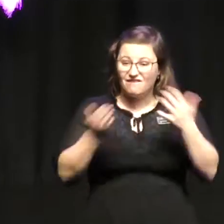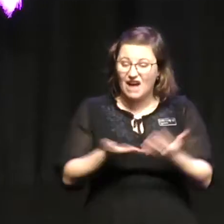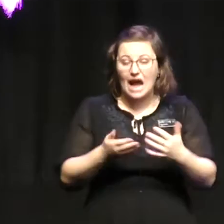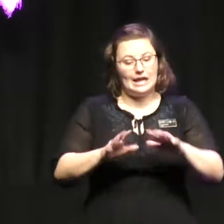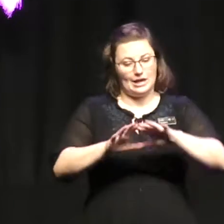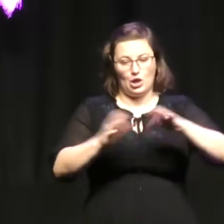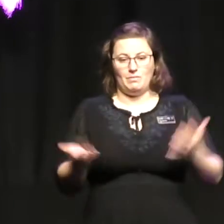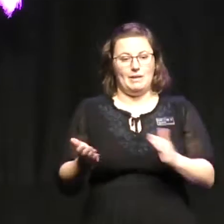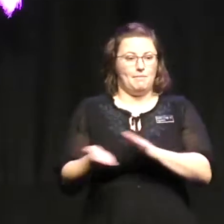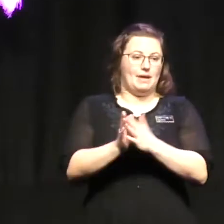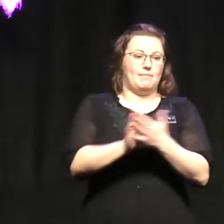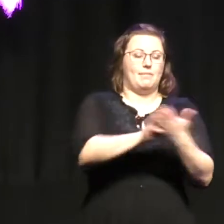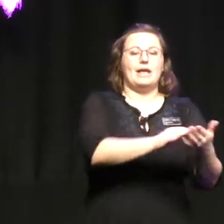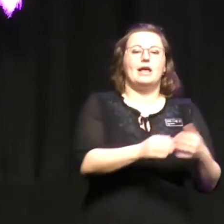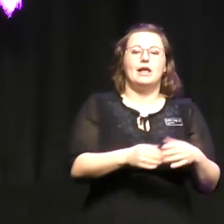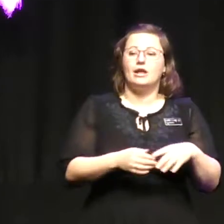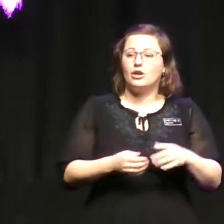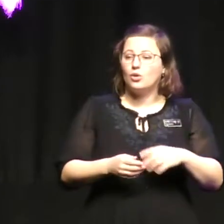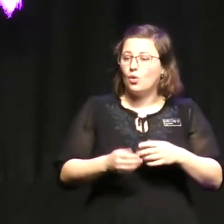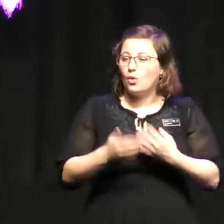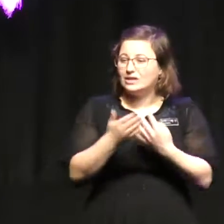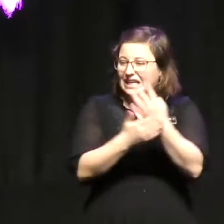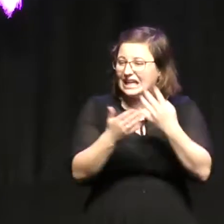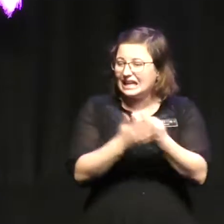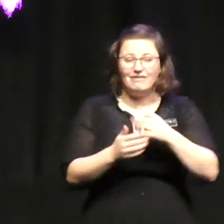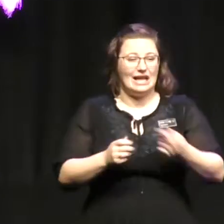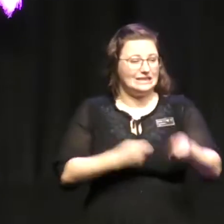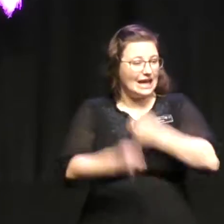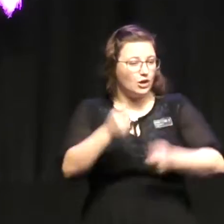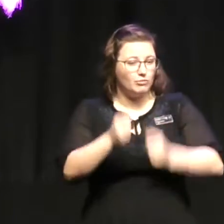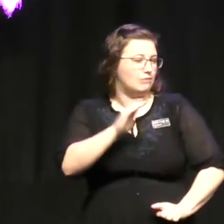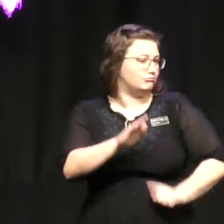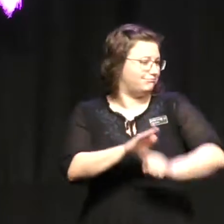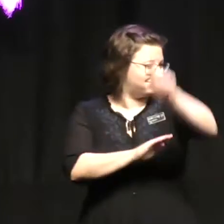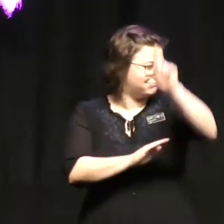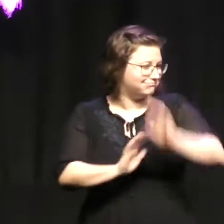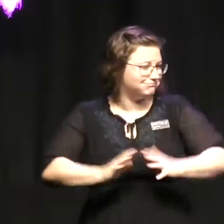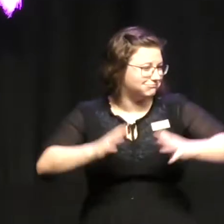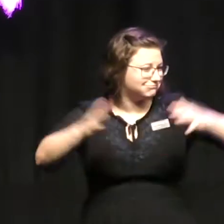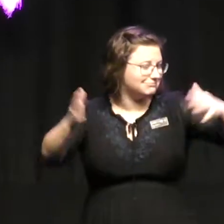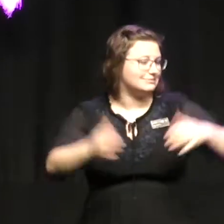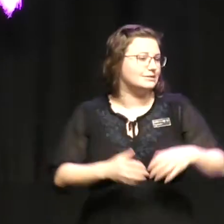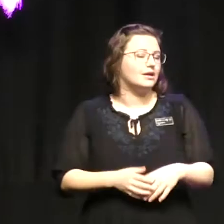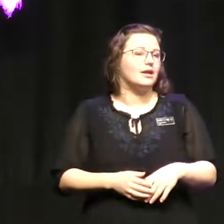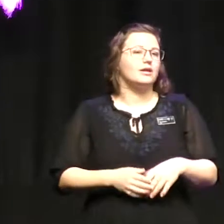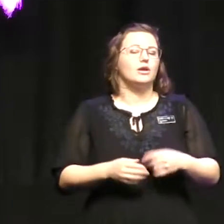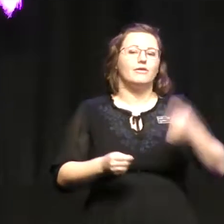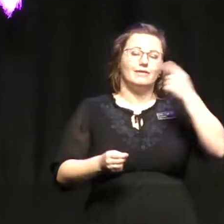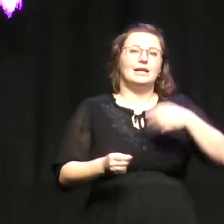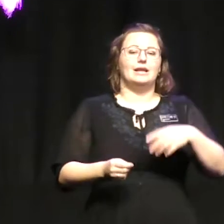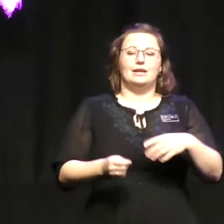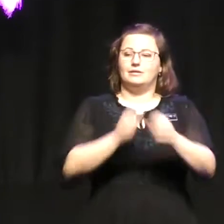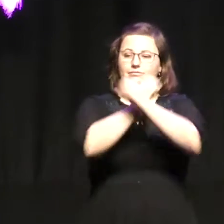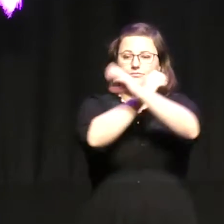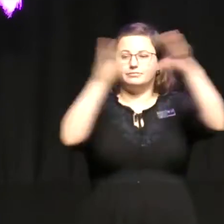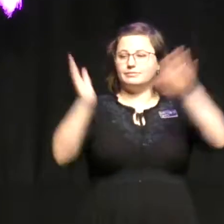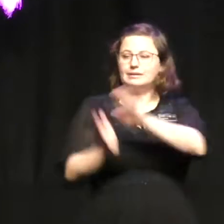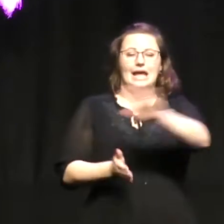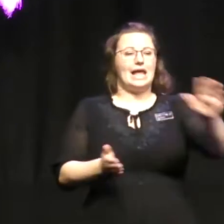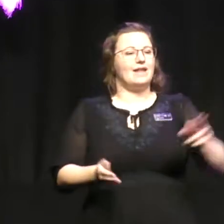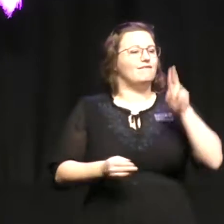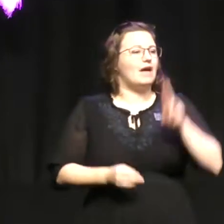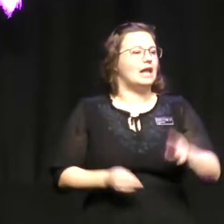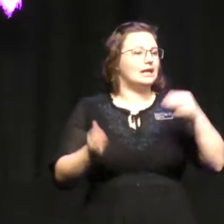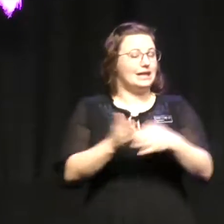and rapid economic growth. Let us take you to the reality of SEWA's more than